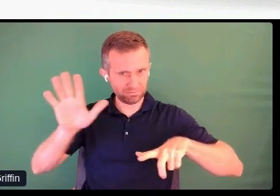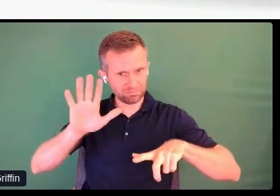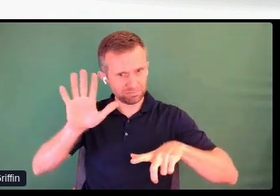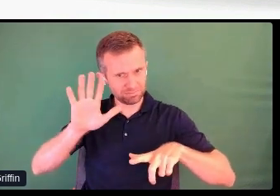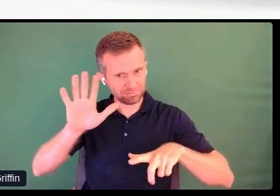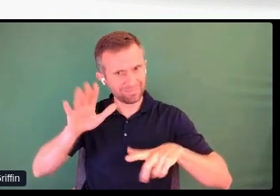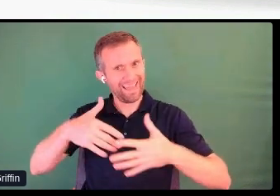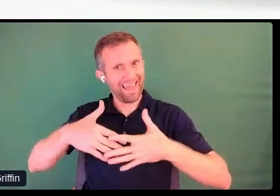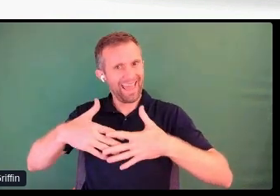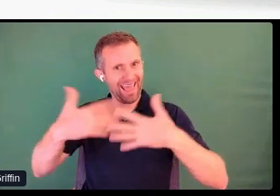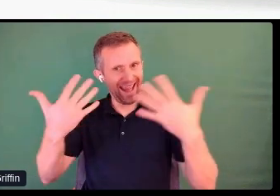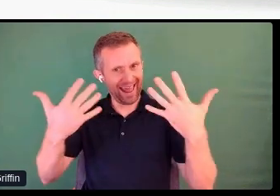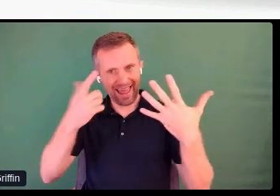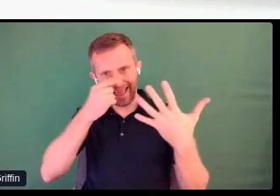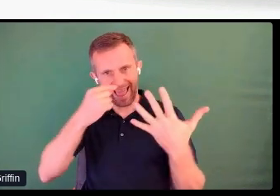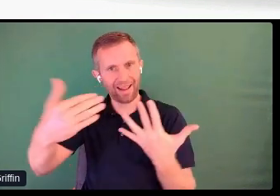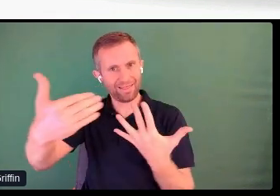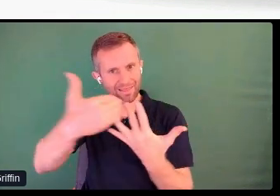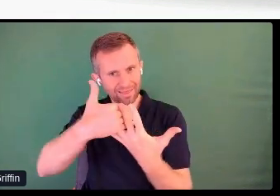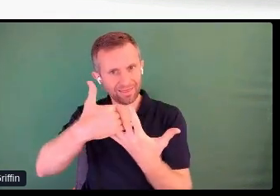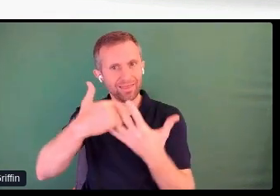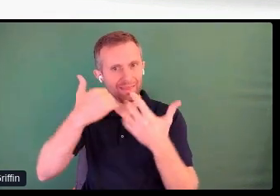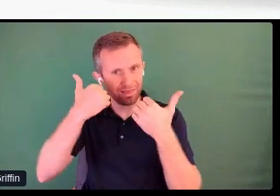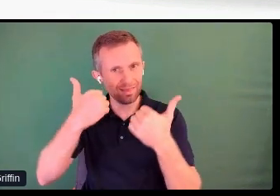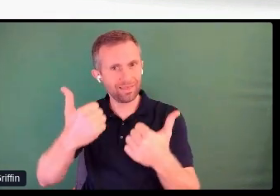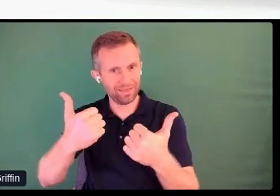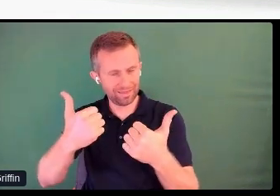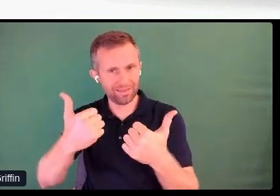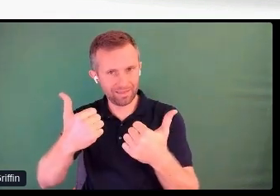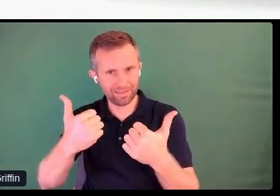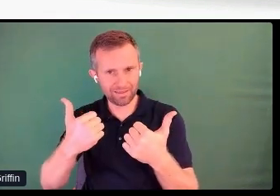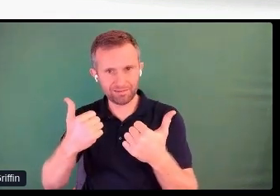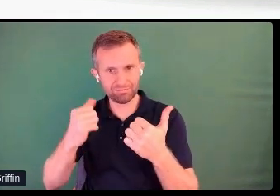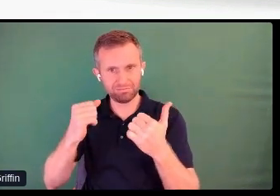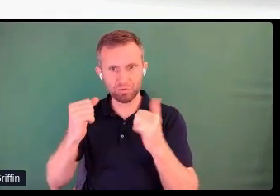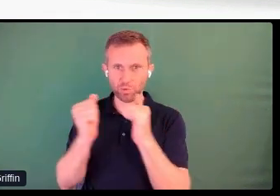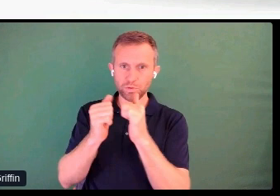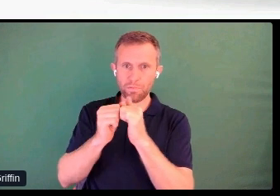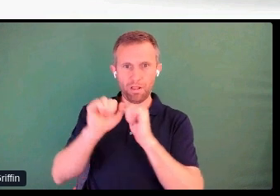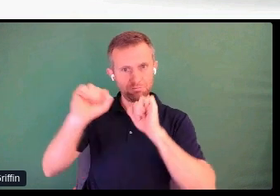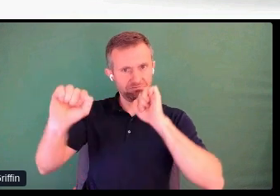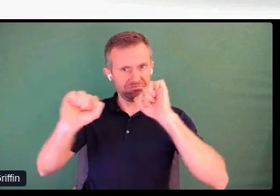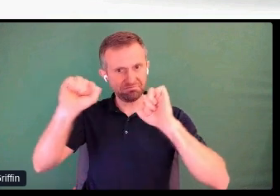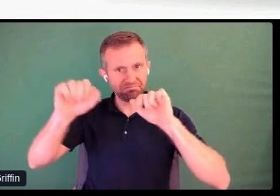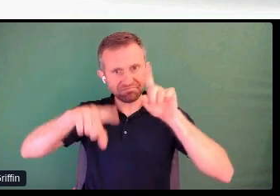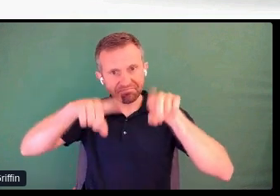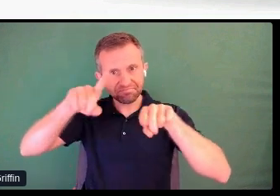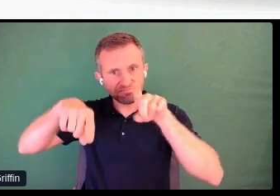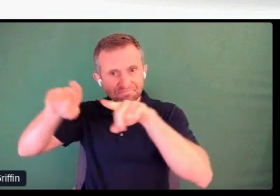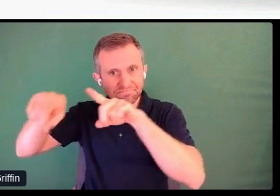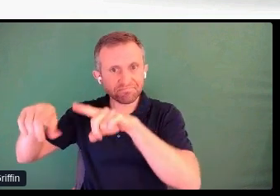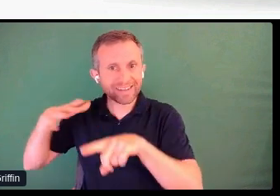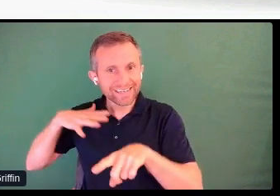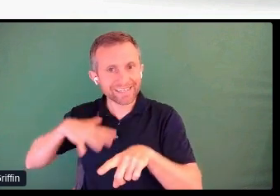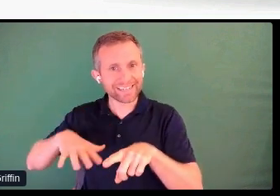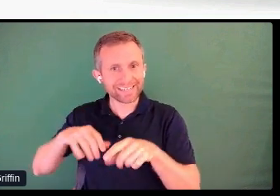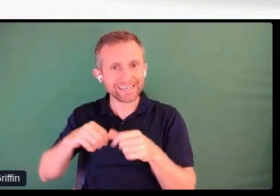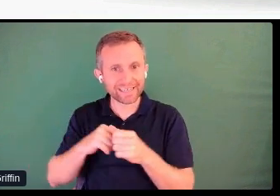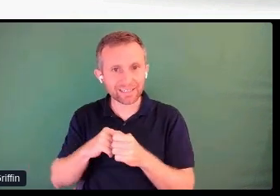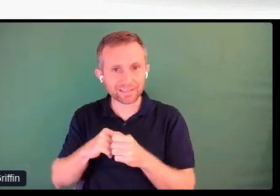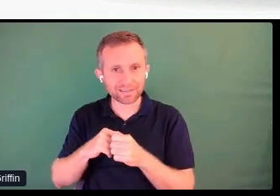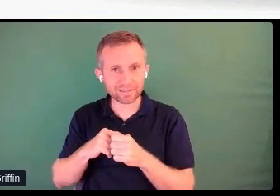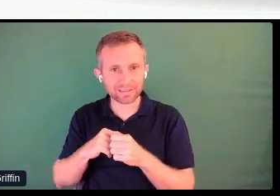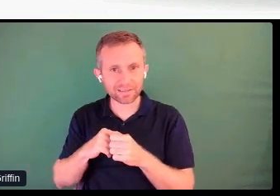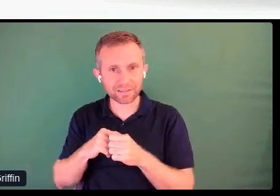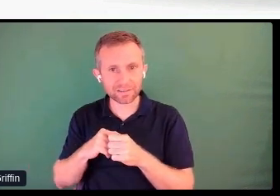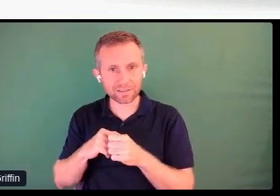can connect with people and information in ways that are adaptive to their needs. Accessibility is about empowering people to